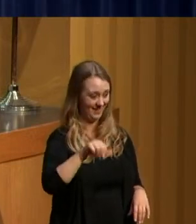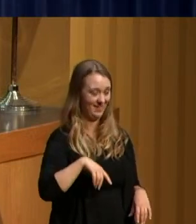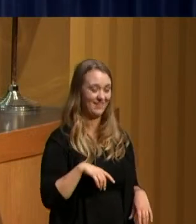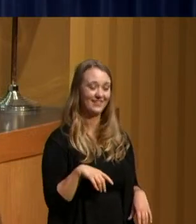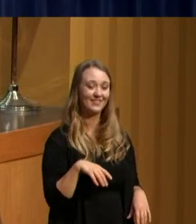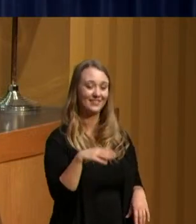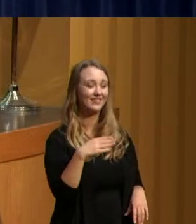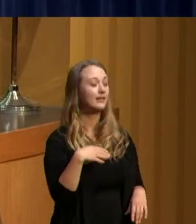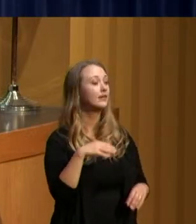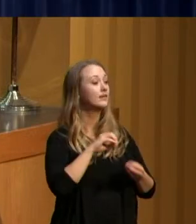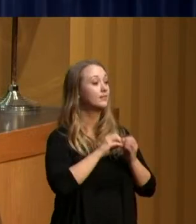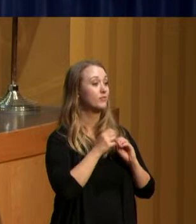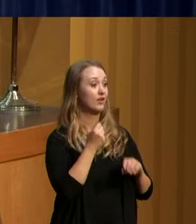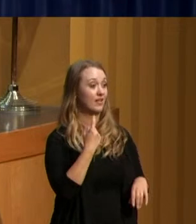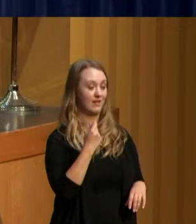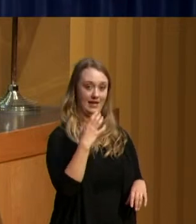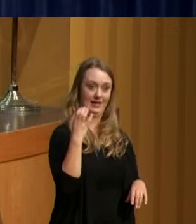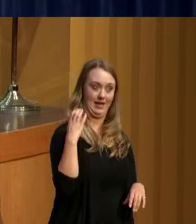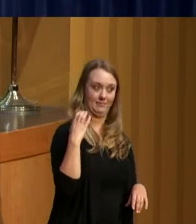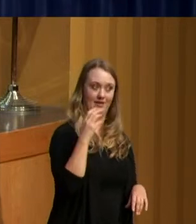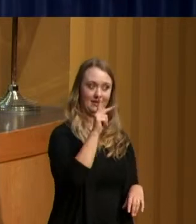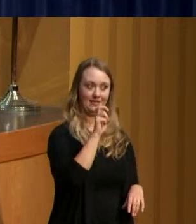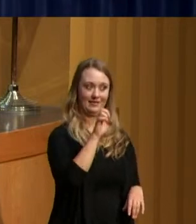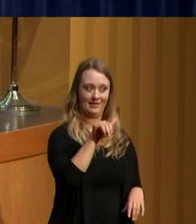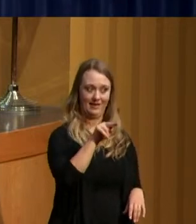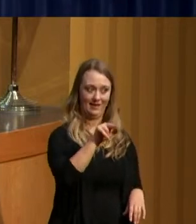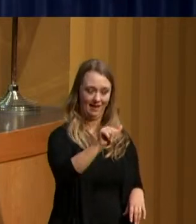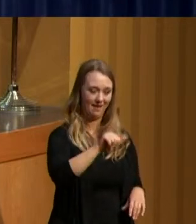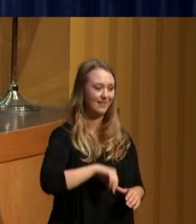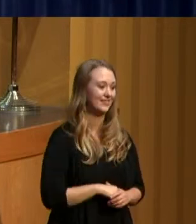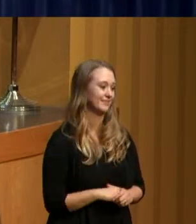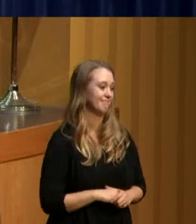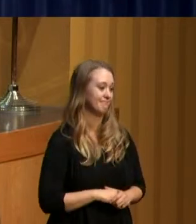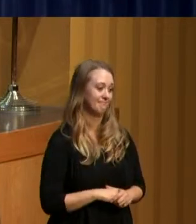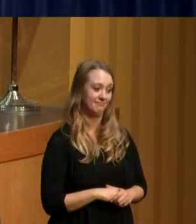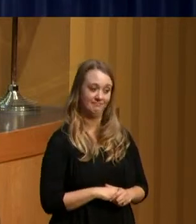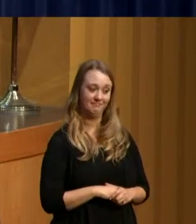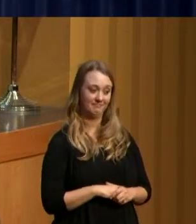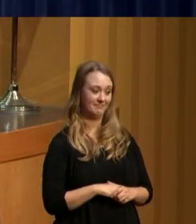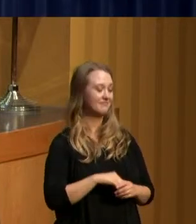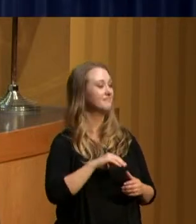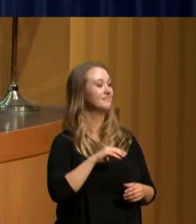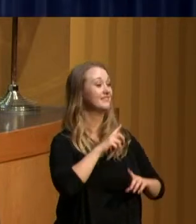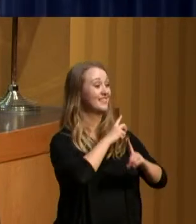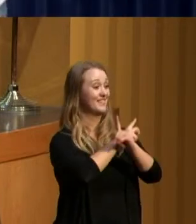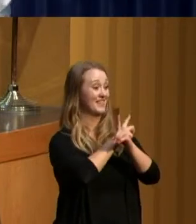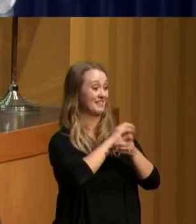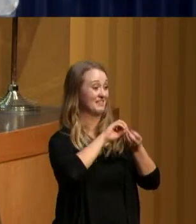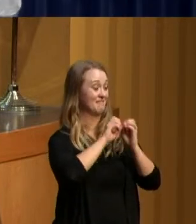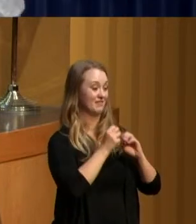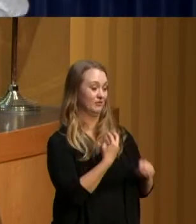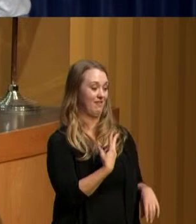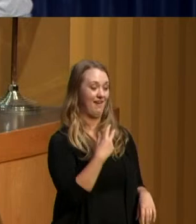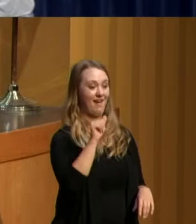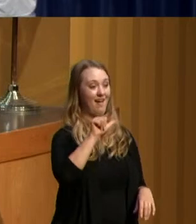Midfielder number 11 and captain, Kiana Miyazato. Defender number 12, Aaliyah